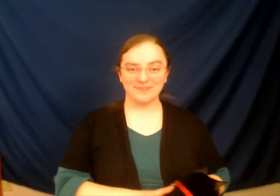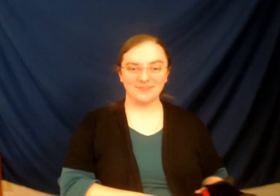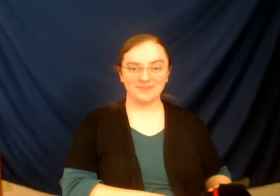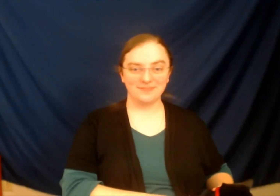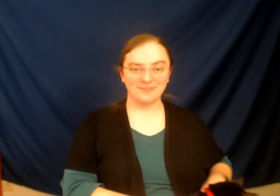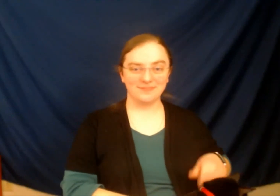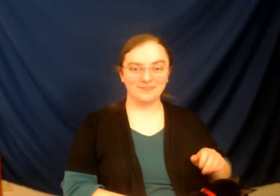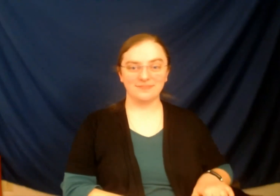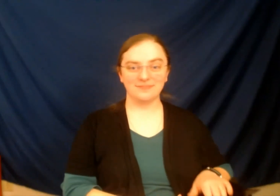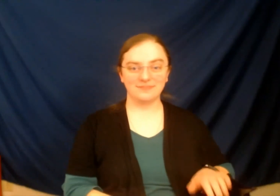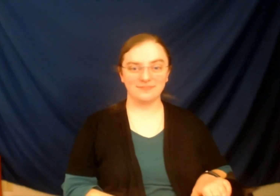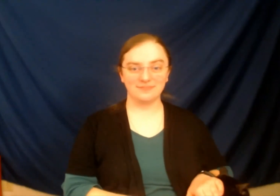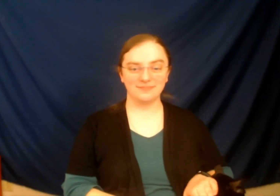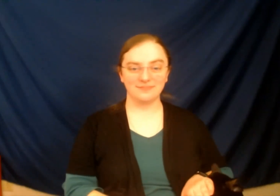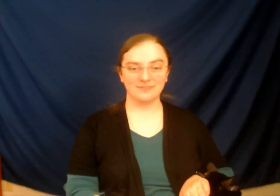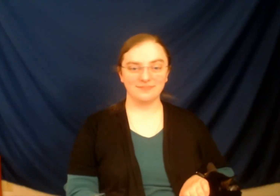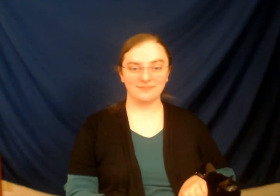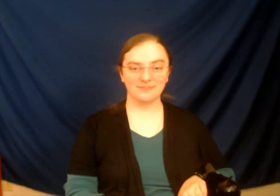explicar cuáles son